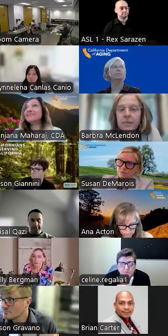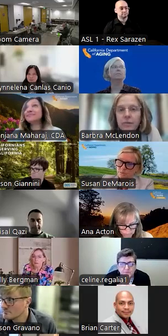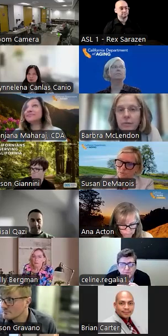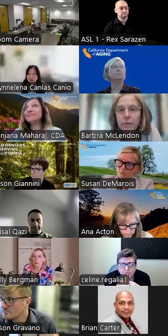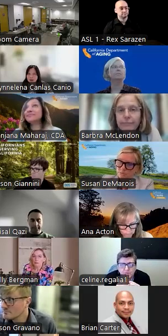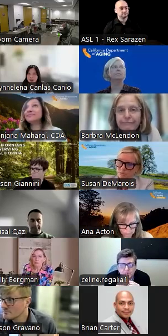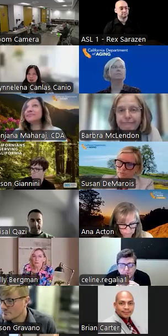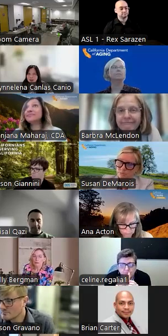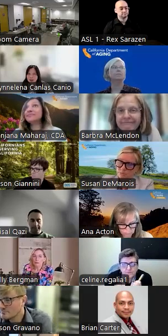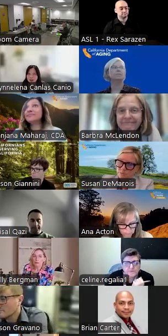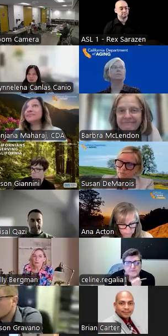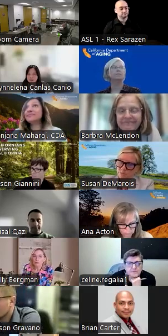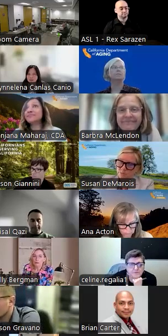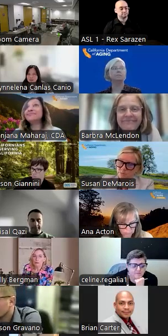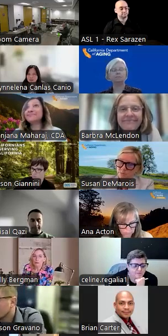Seems very straightforward.